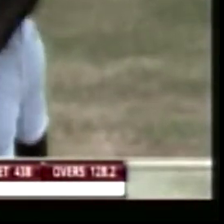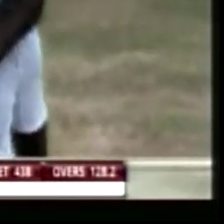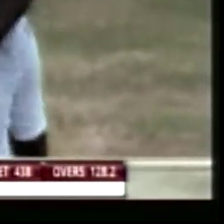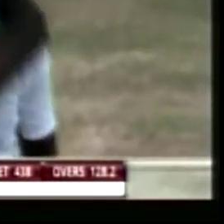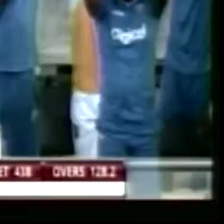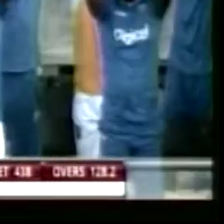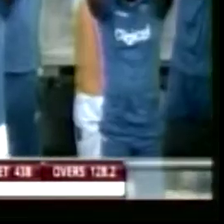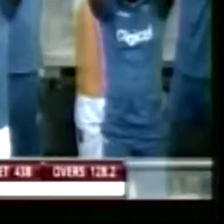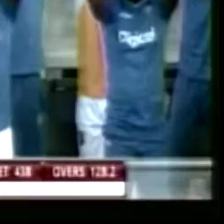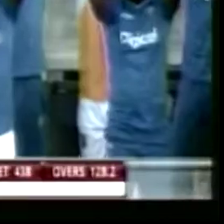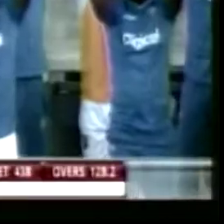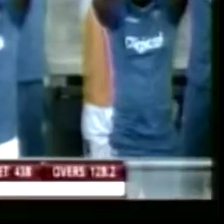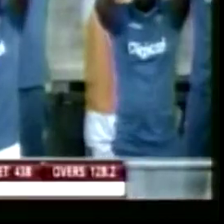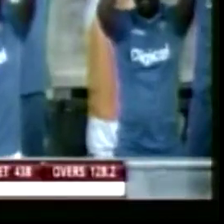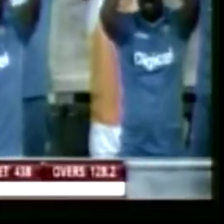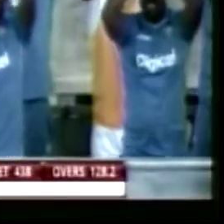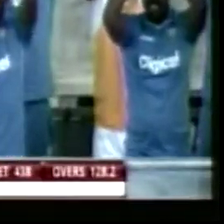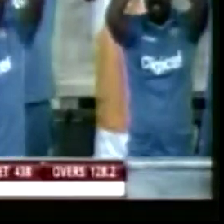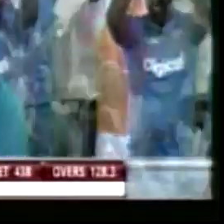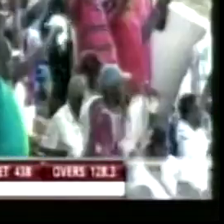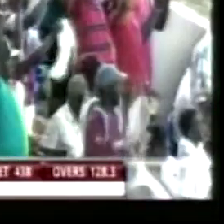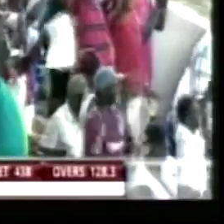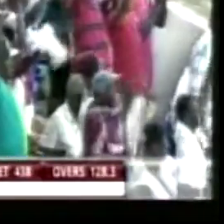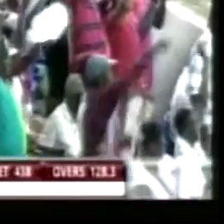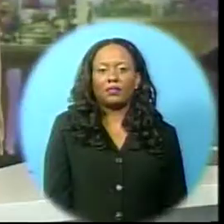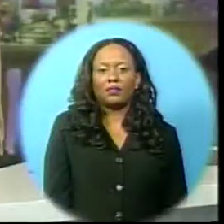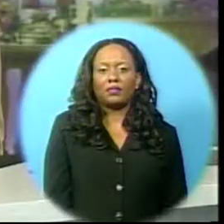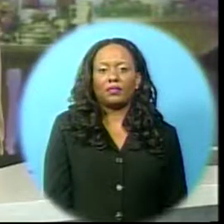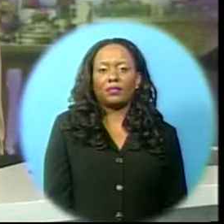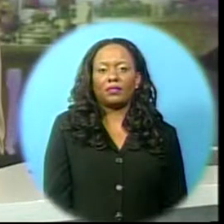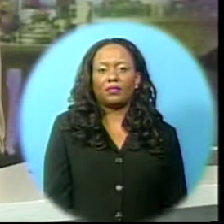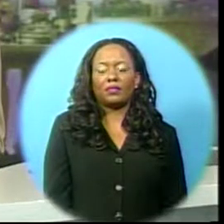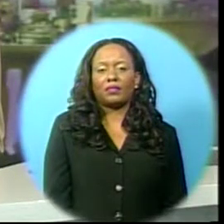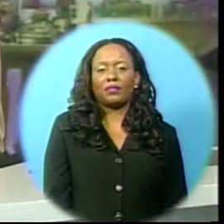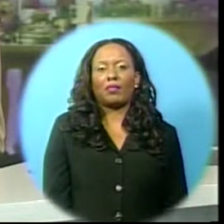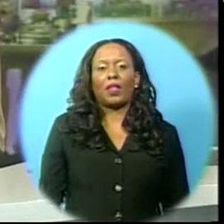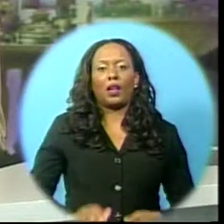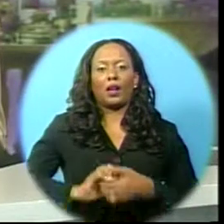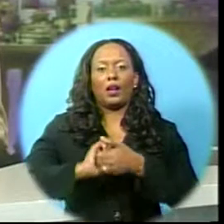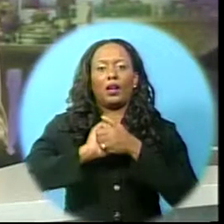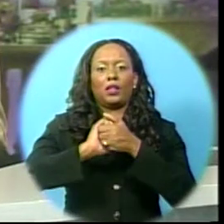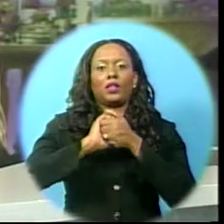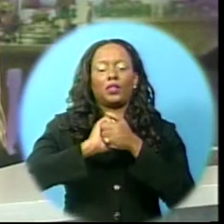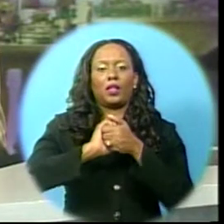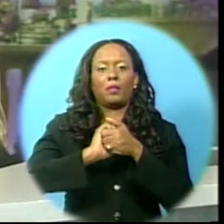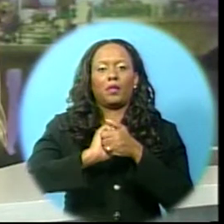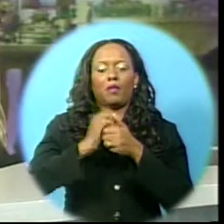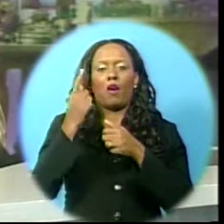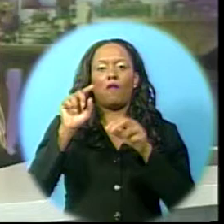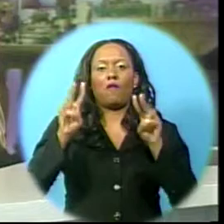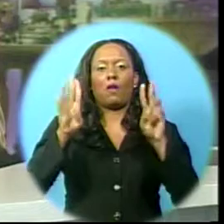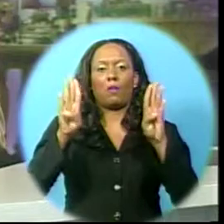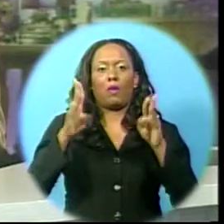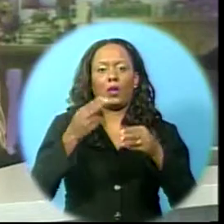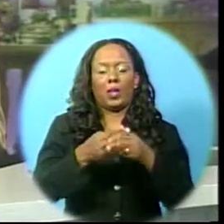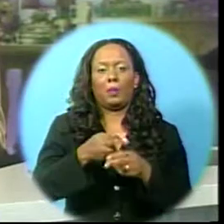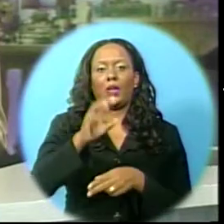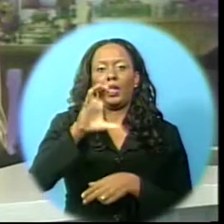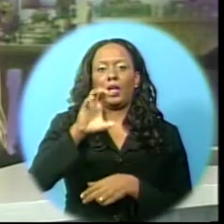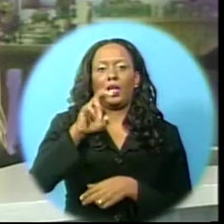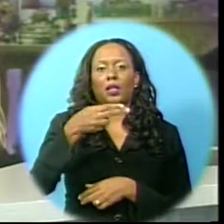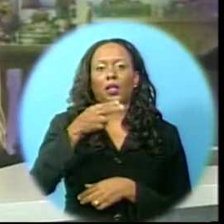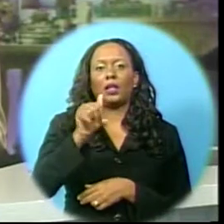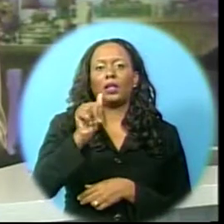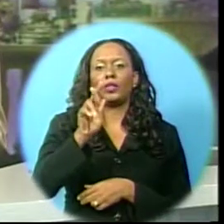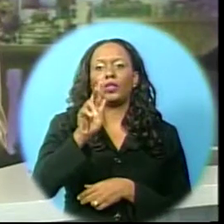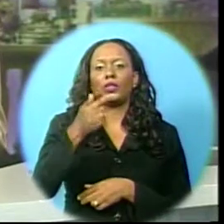1st. Damien Best, CBC Sports. Defending champions Chargers brushed aside Foundation